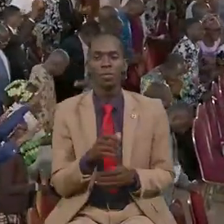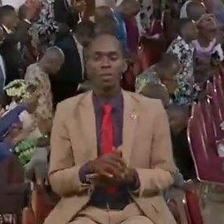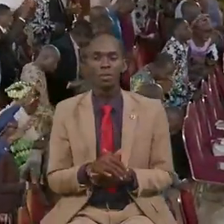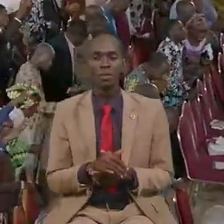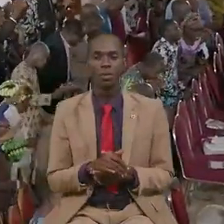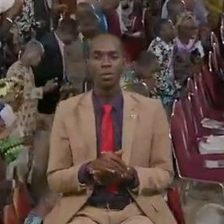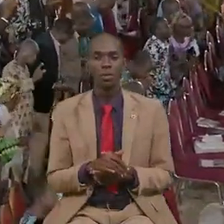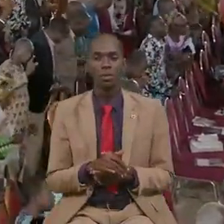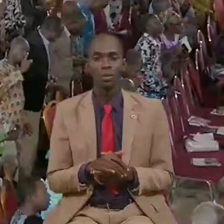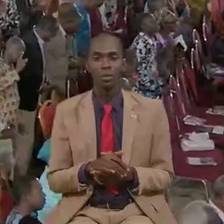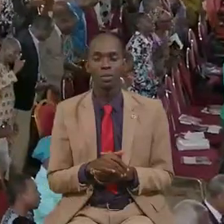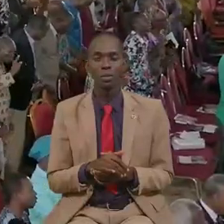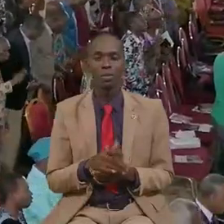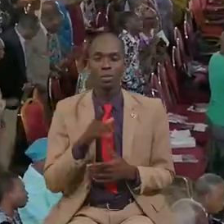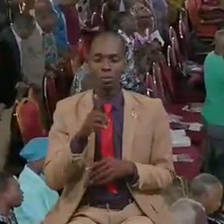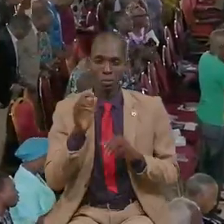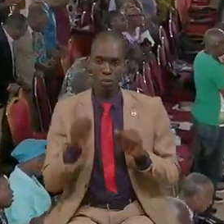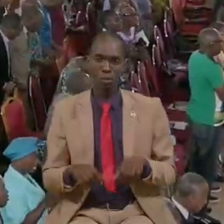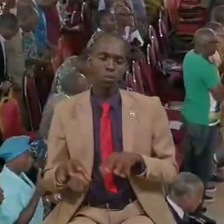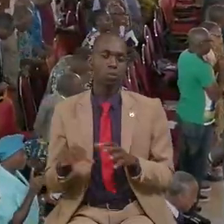Be up and doing.